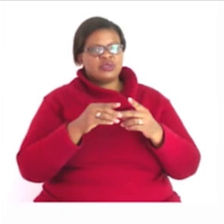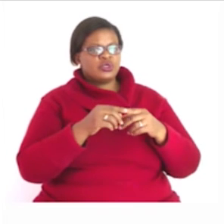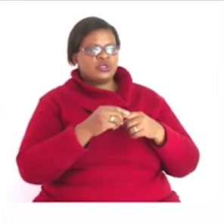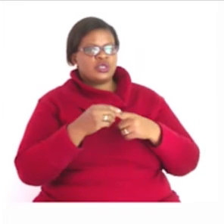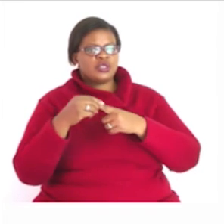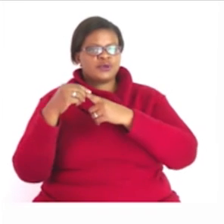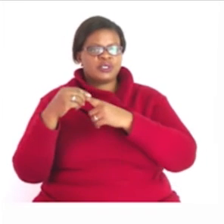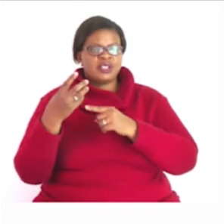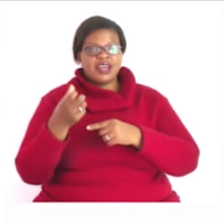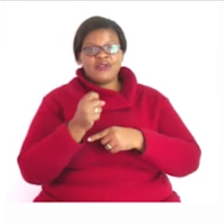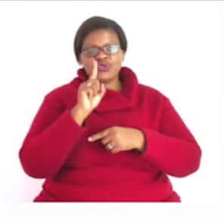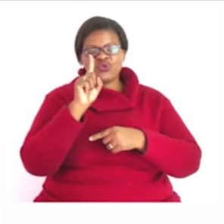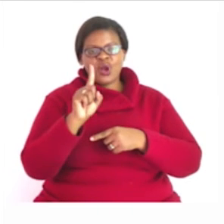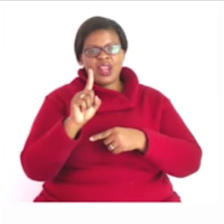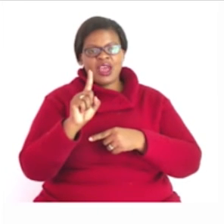1 factor.